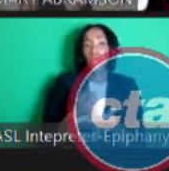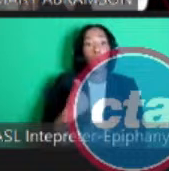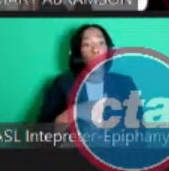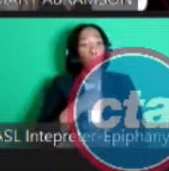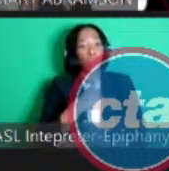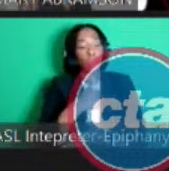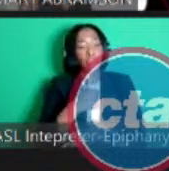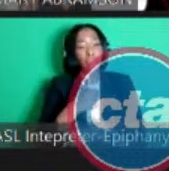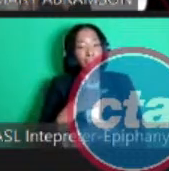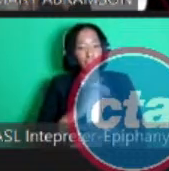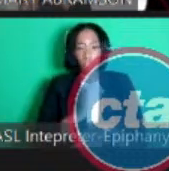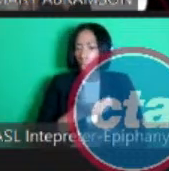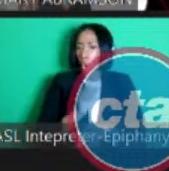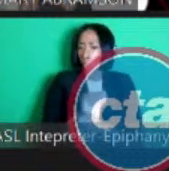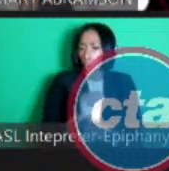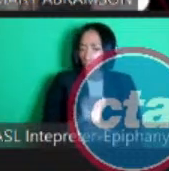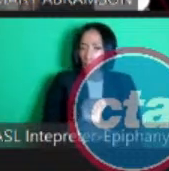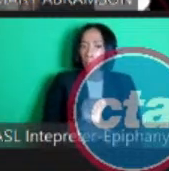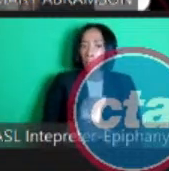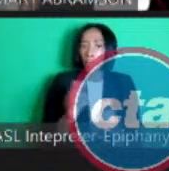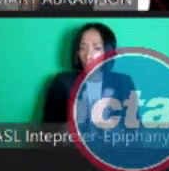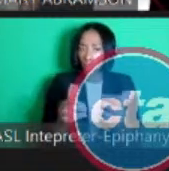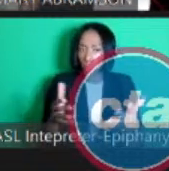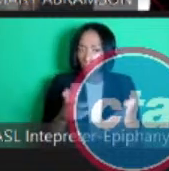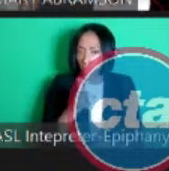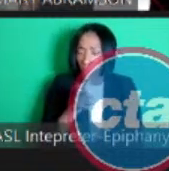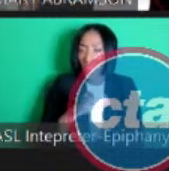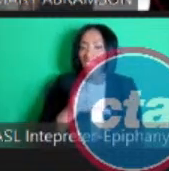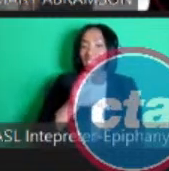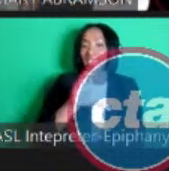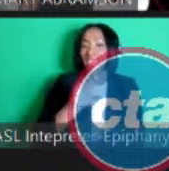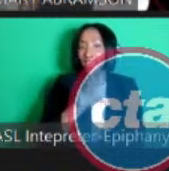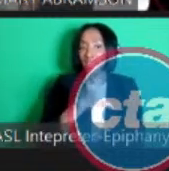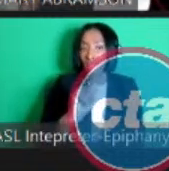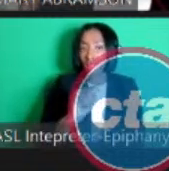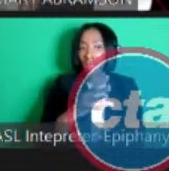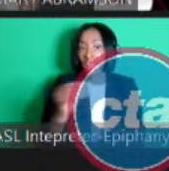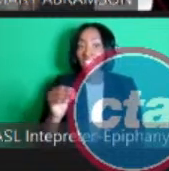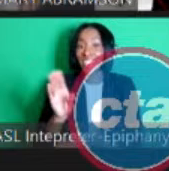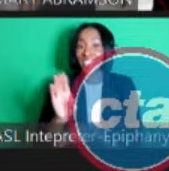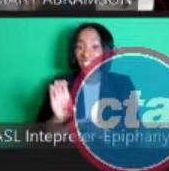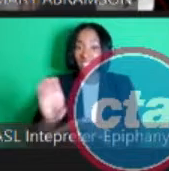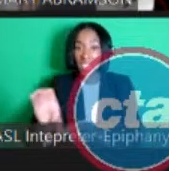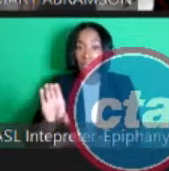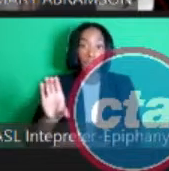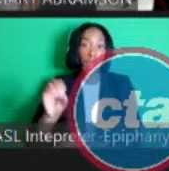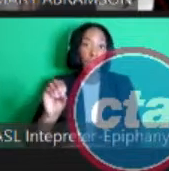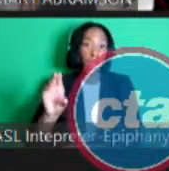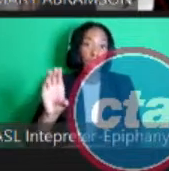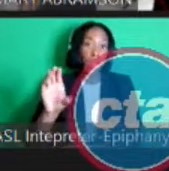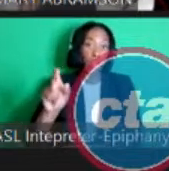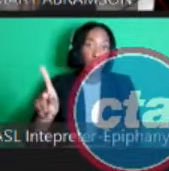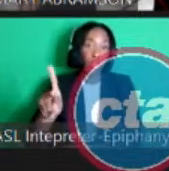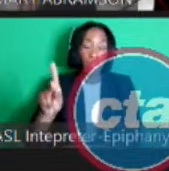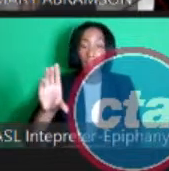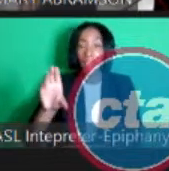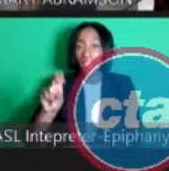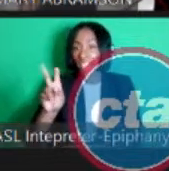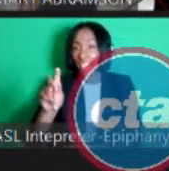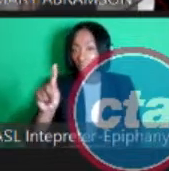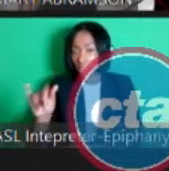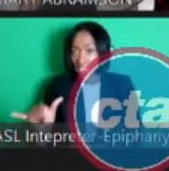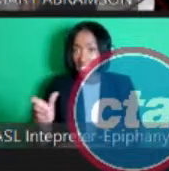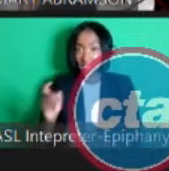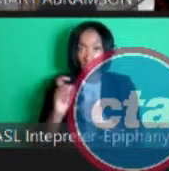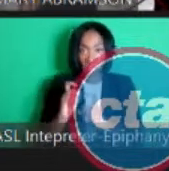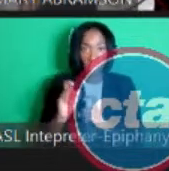we're doing with CDOT and with Cook County, the investment that Cook County is giving us. We're taking the corridors that we've identified, we're